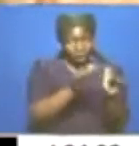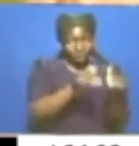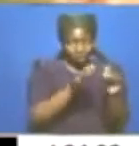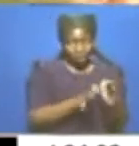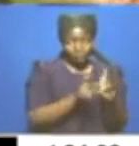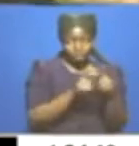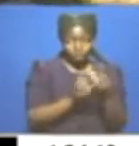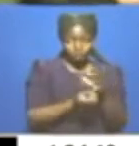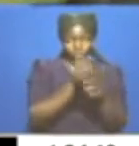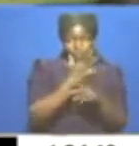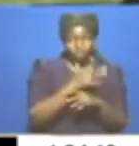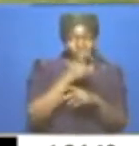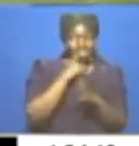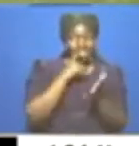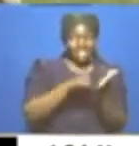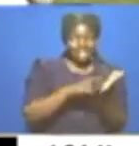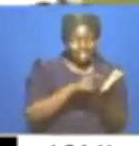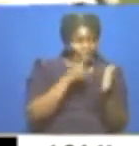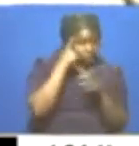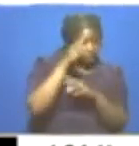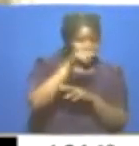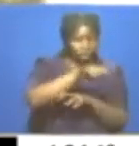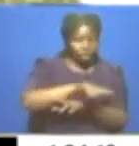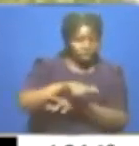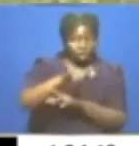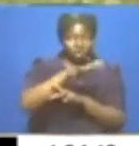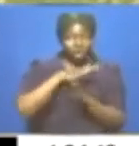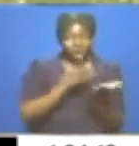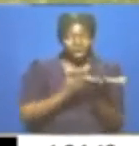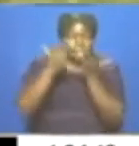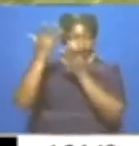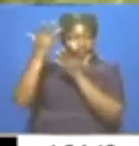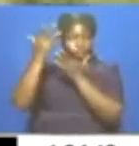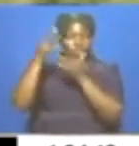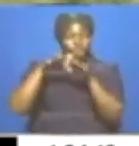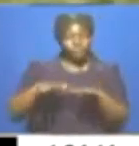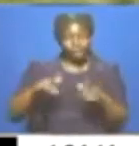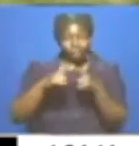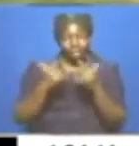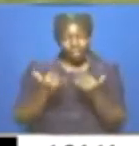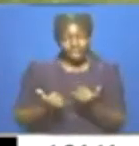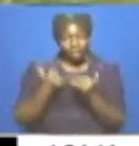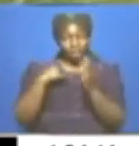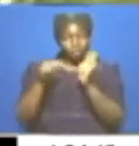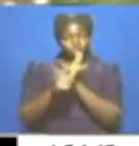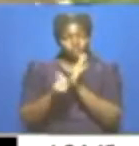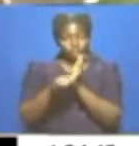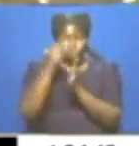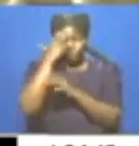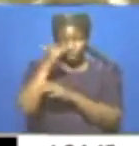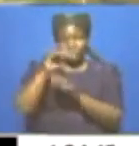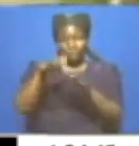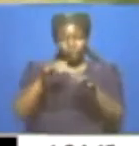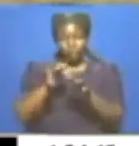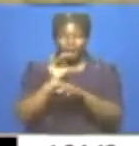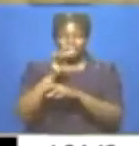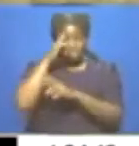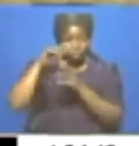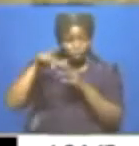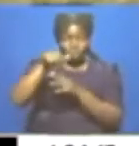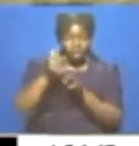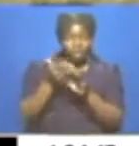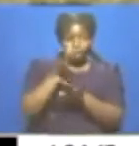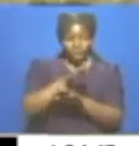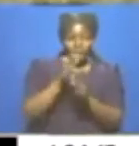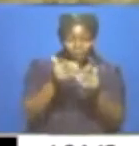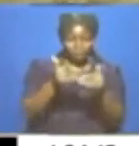and export markets. However, the scheme has been facing turbulence as farmers are seeking compensation before paving way for